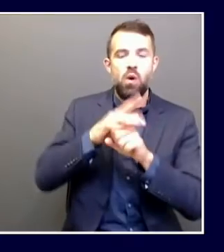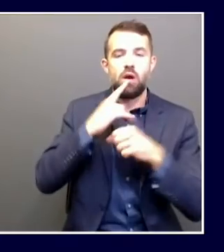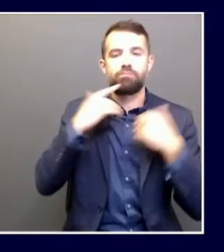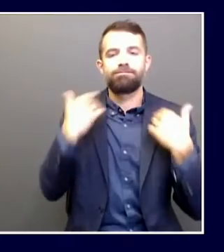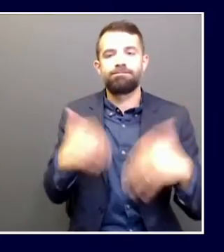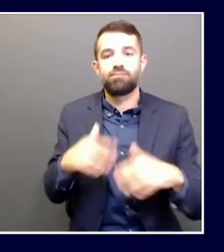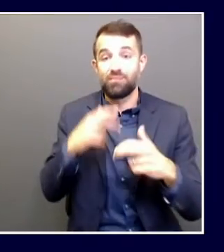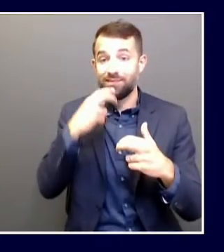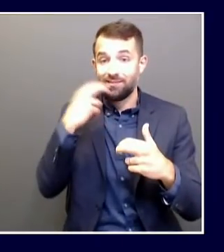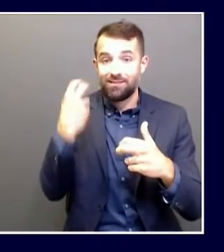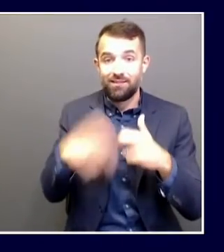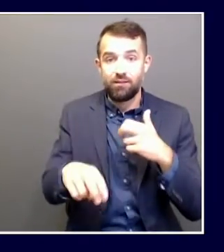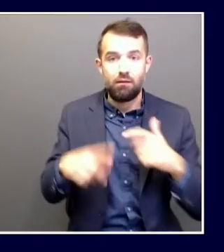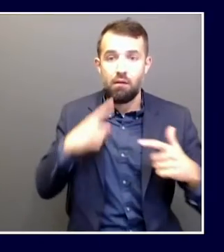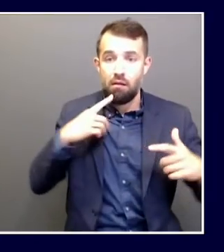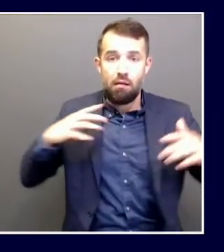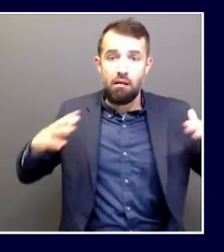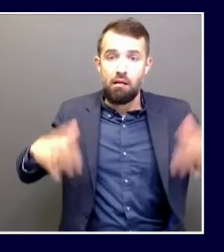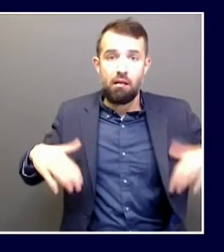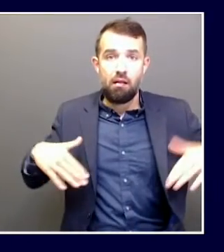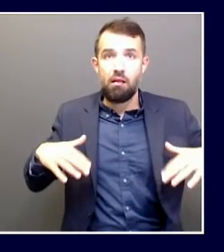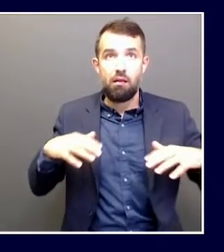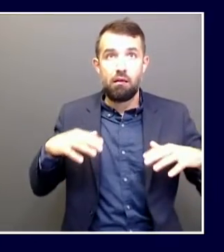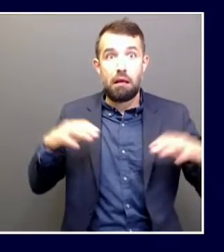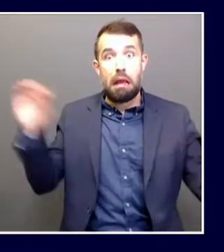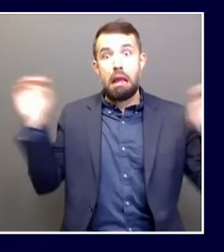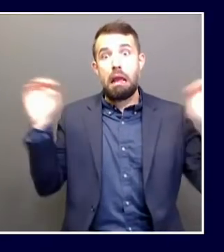but I'm keeping pretty close tabs on it.